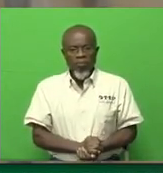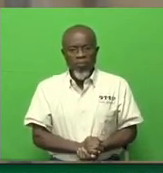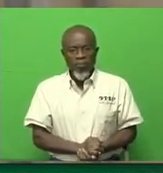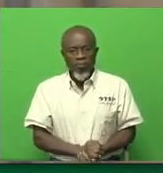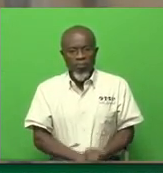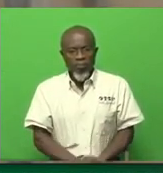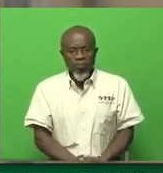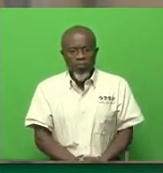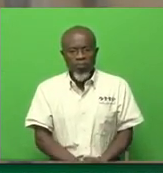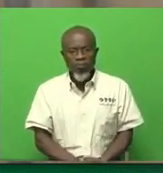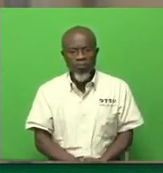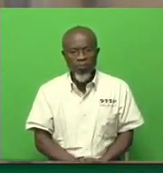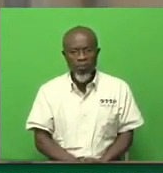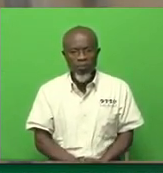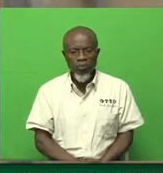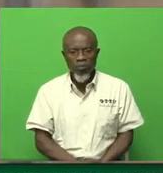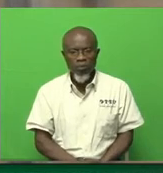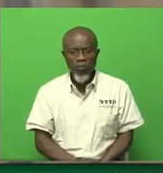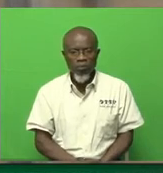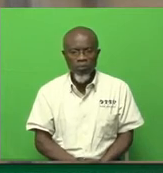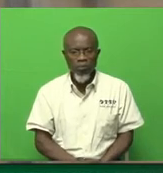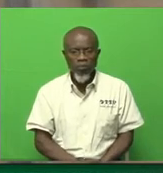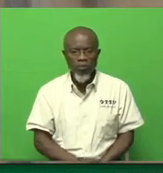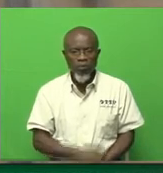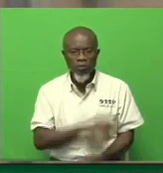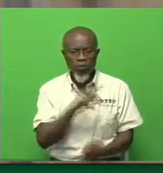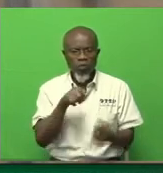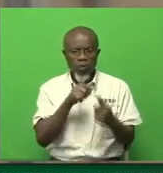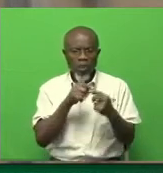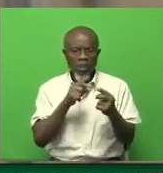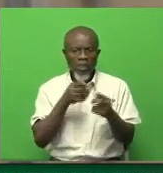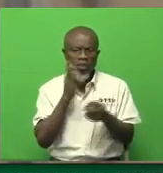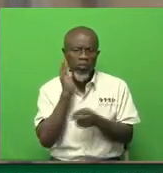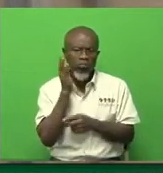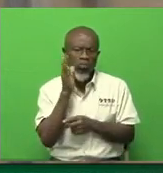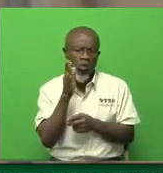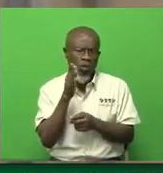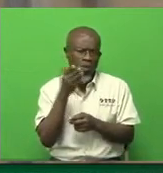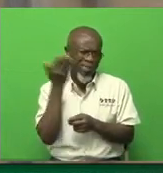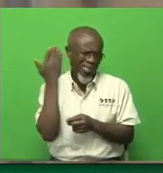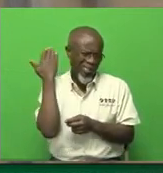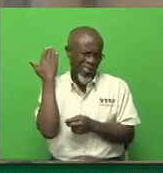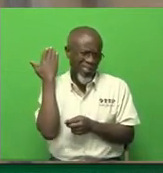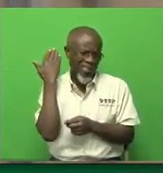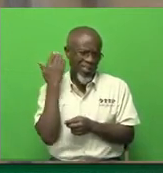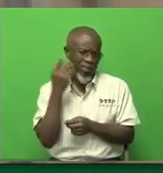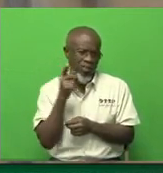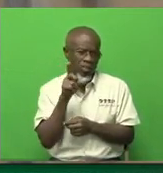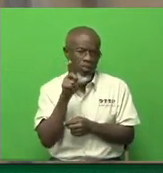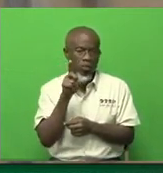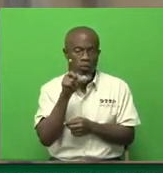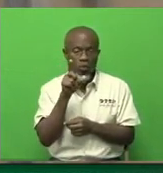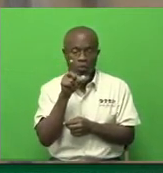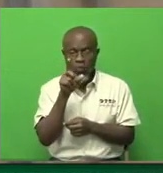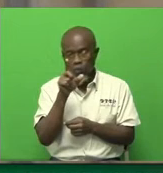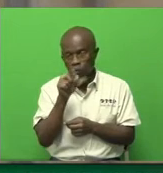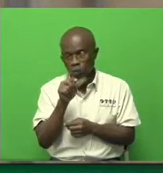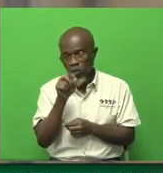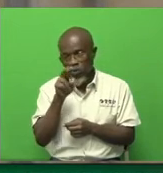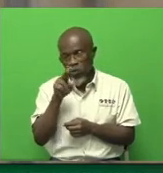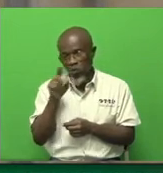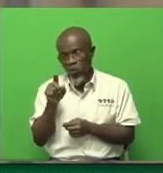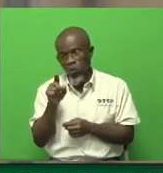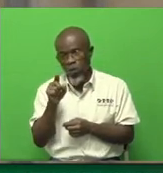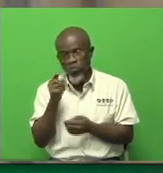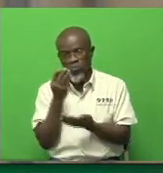Madam speaker when I spoke in the 2021 budget DB Jimmy recall that only a few students were out of school physically